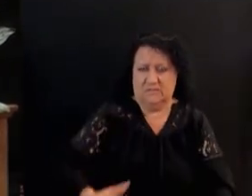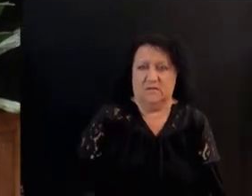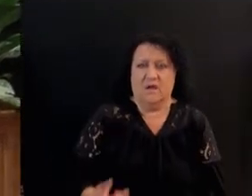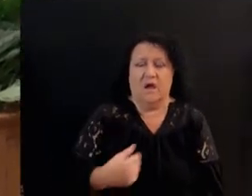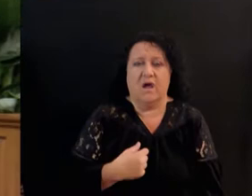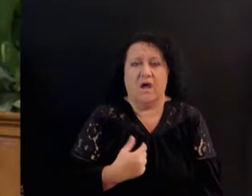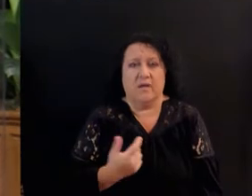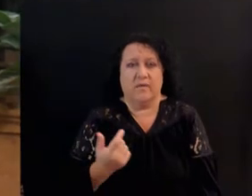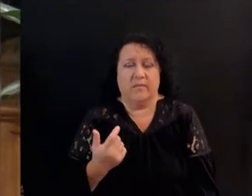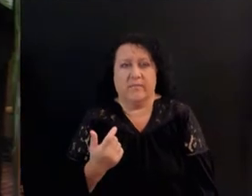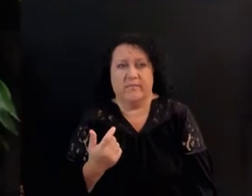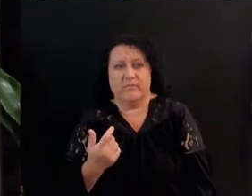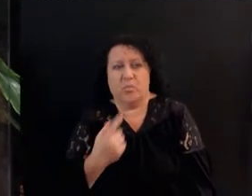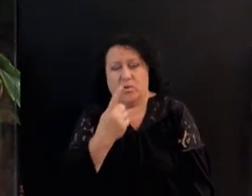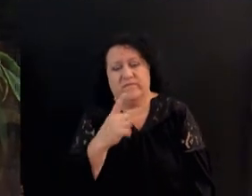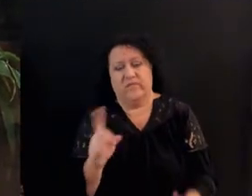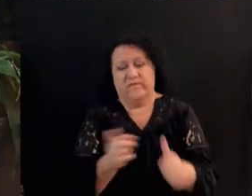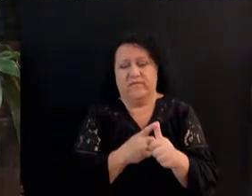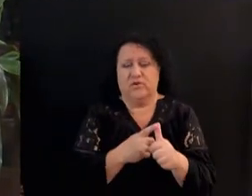something